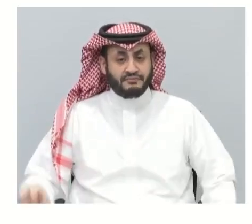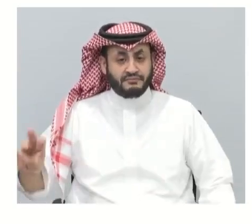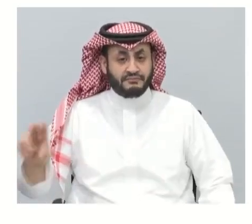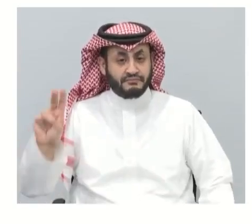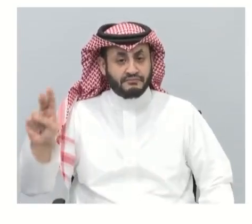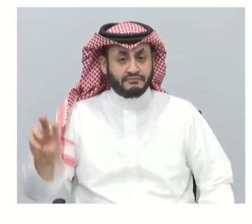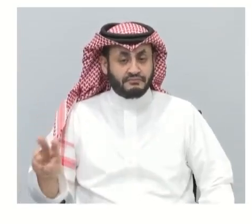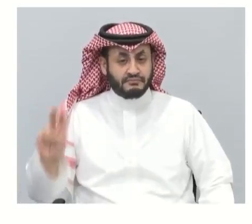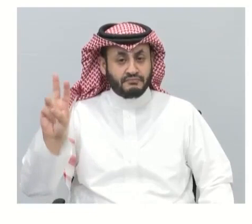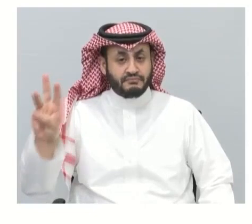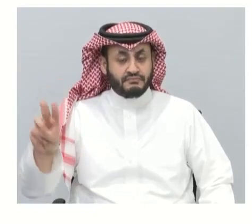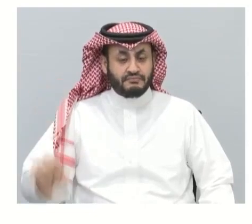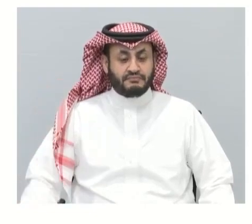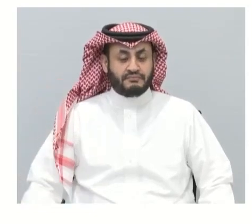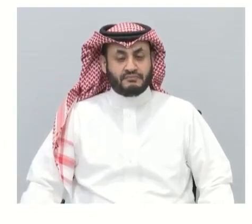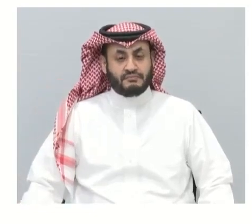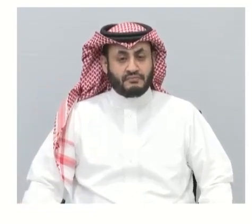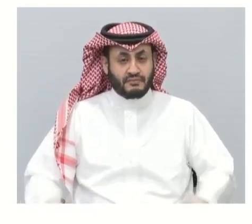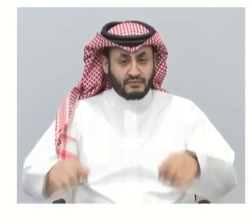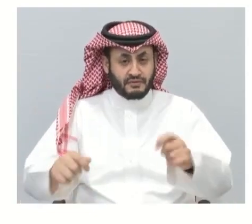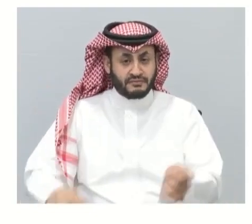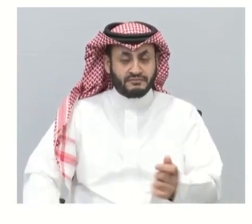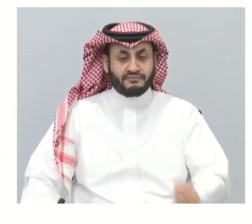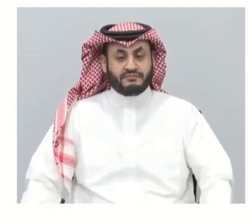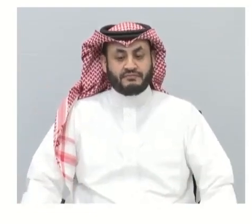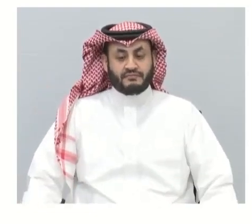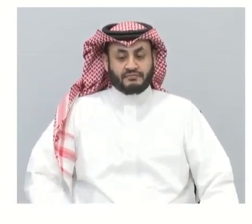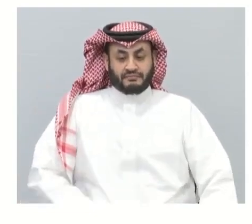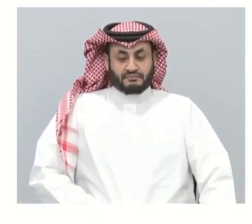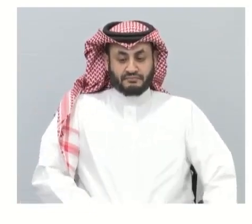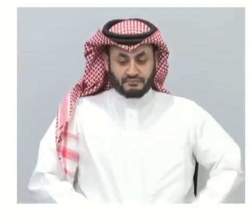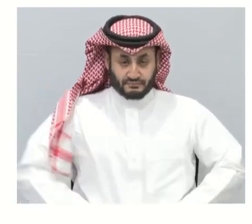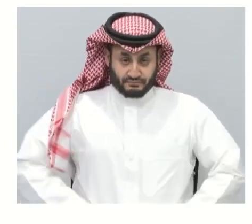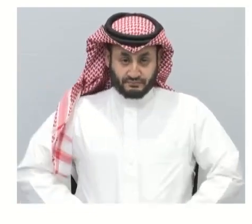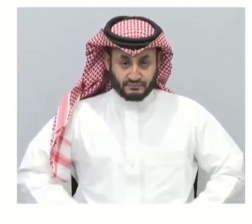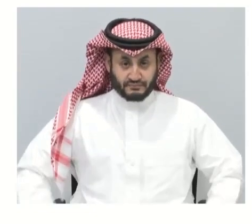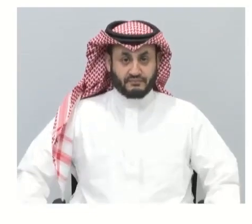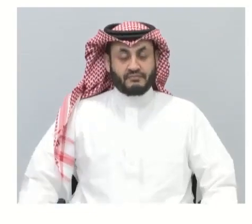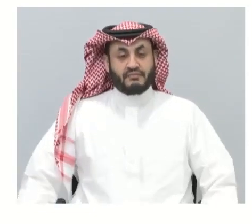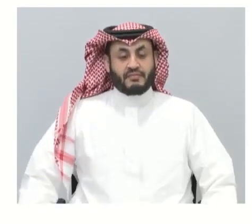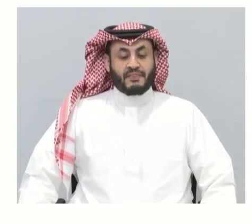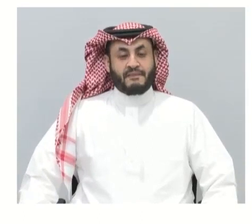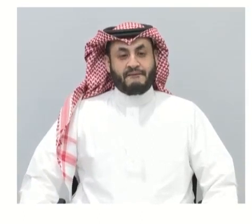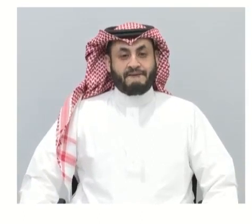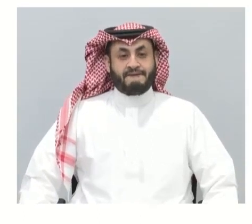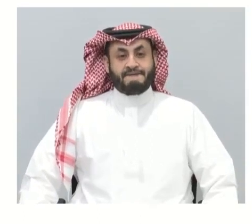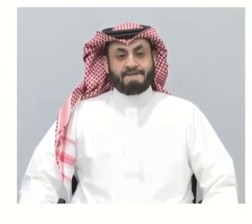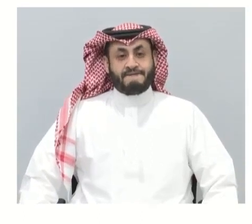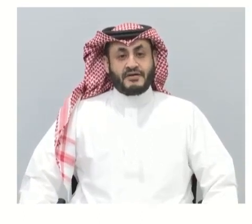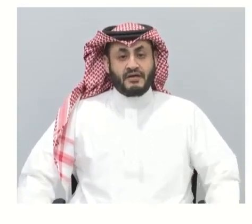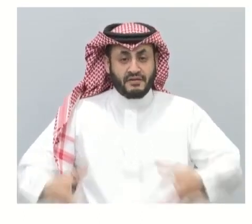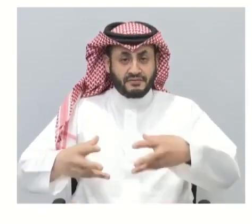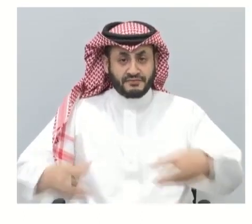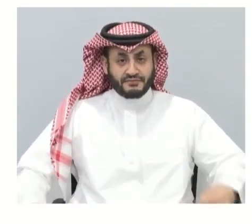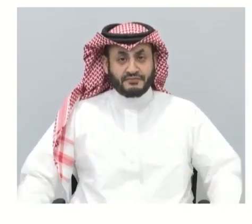and 63, a sheet of paper and a pen to take down your notes. So let's get started. By the end of today's